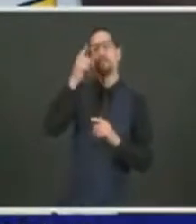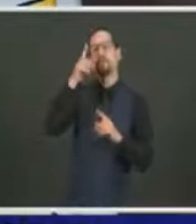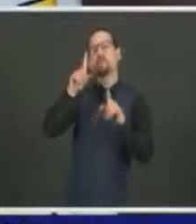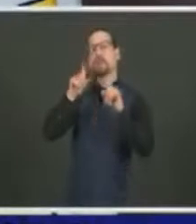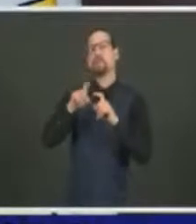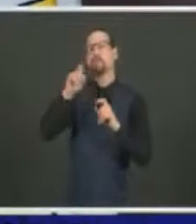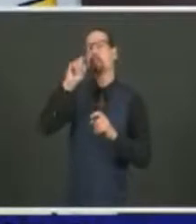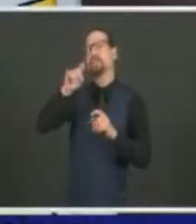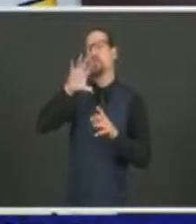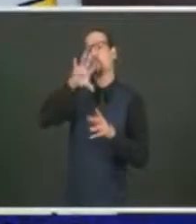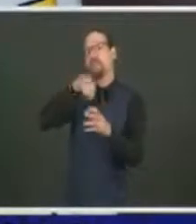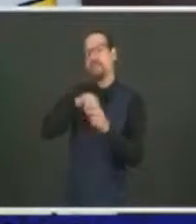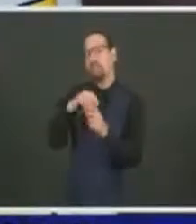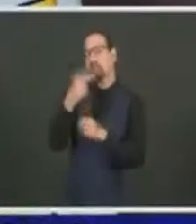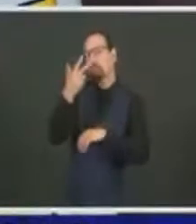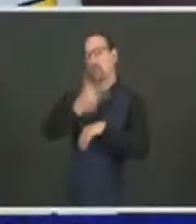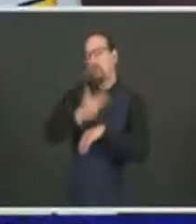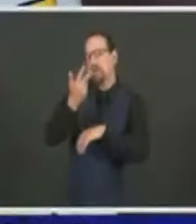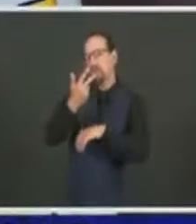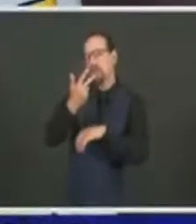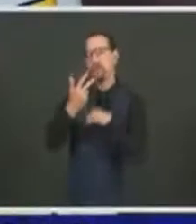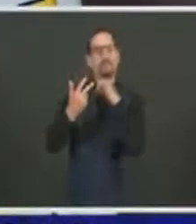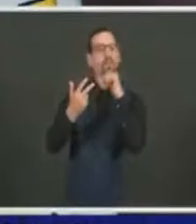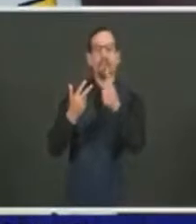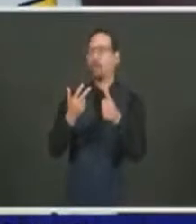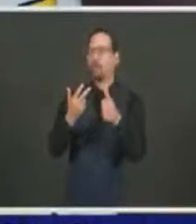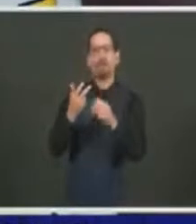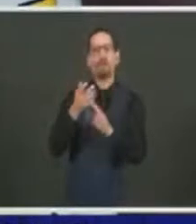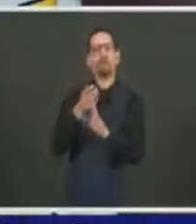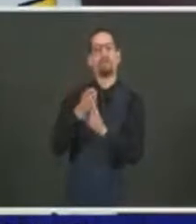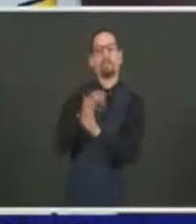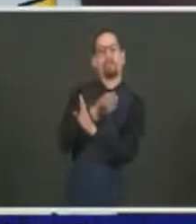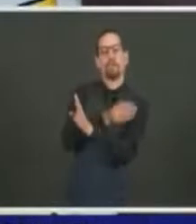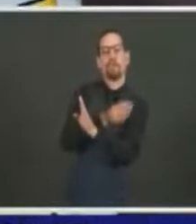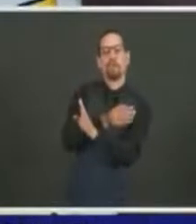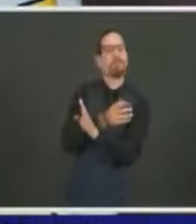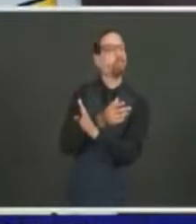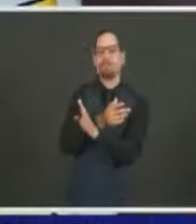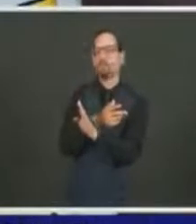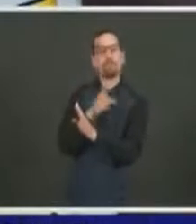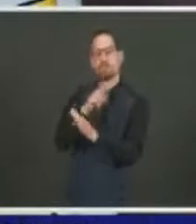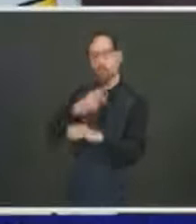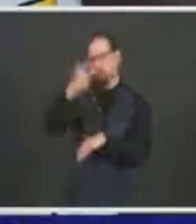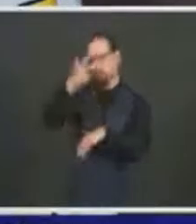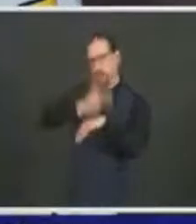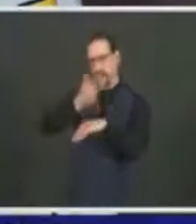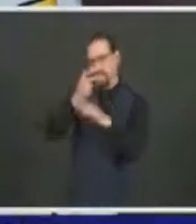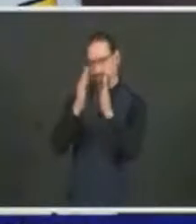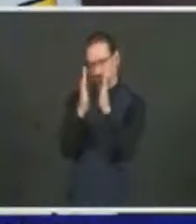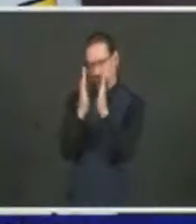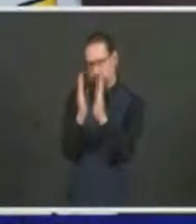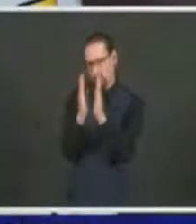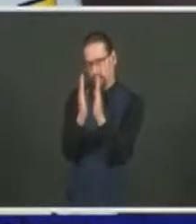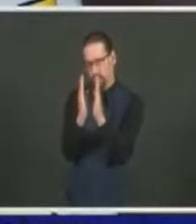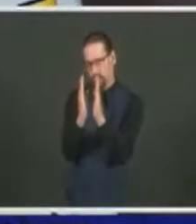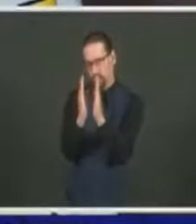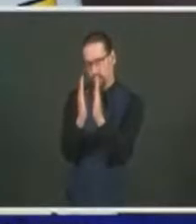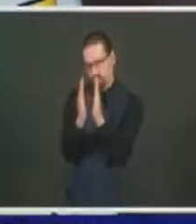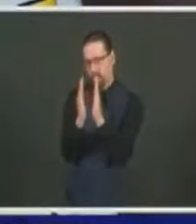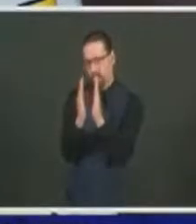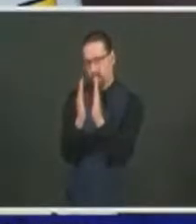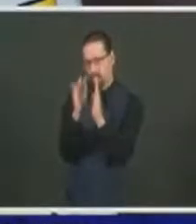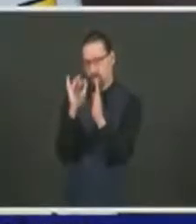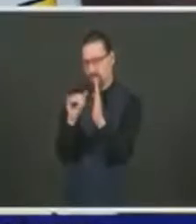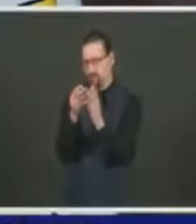This rule, when it starts tomorrow, will apply to 23 states in America. Having said that, this is going to